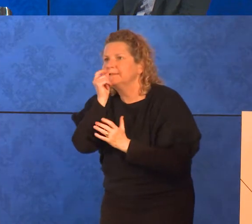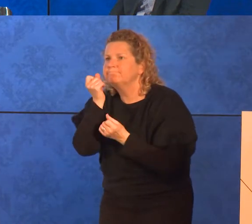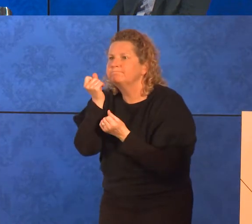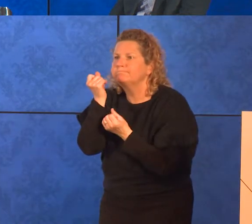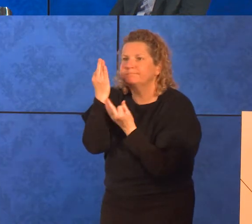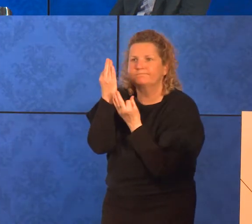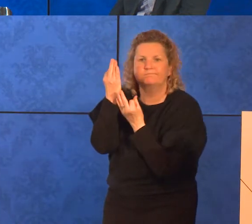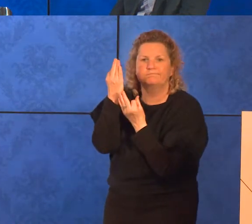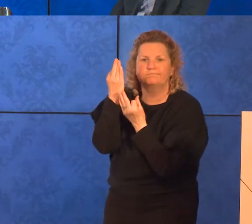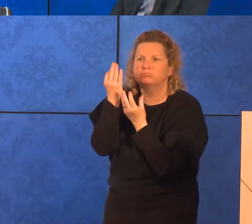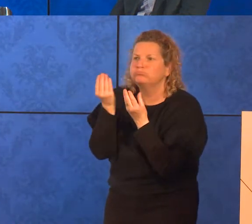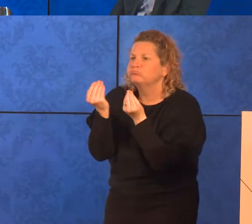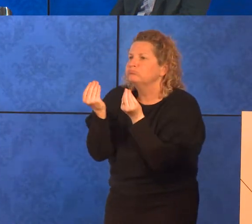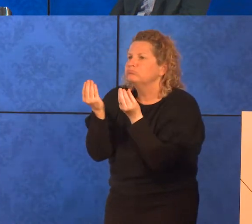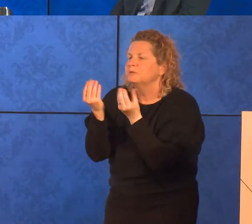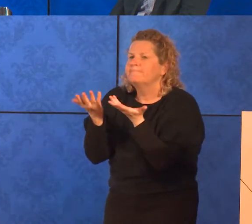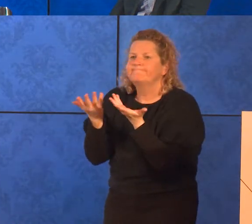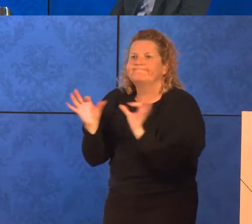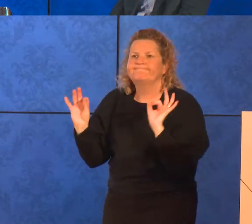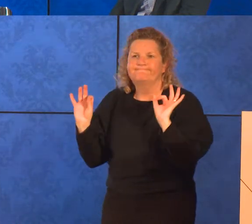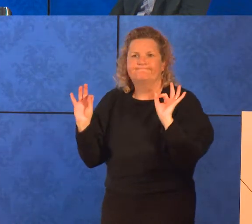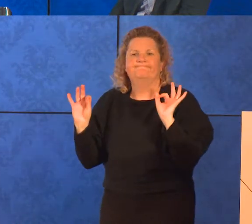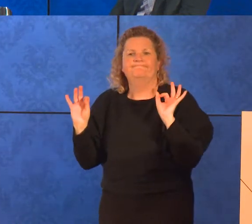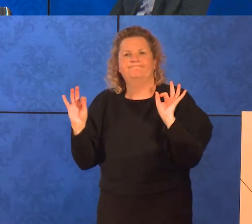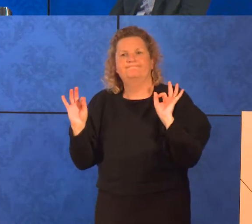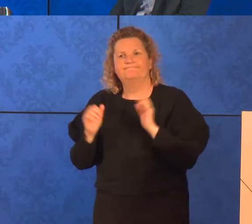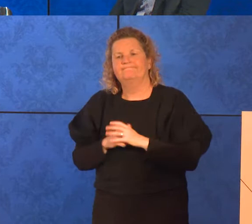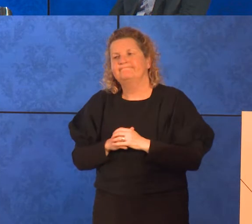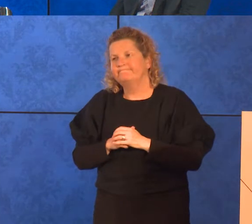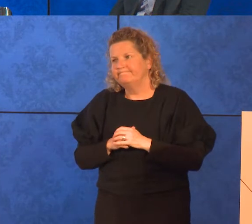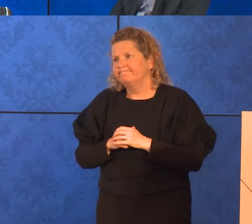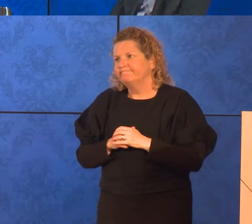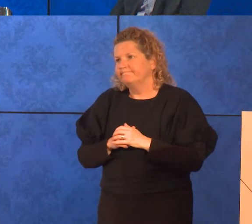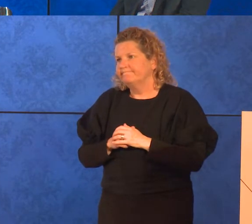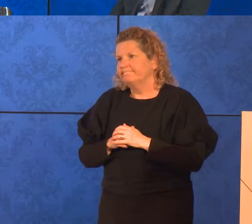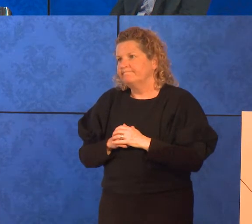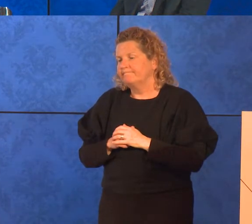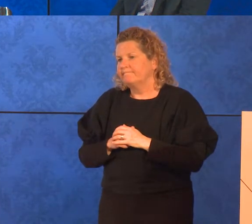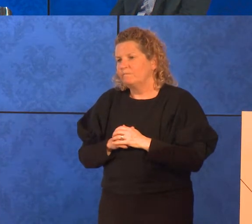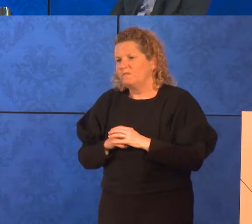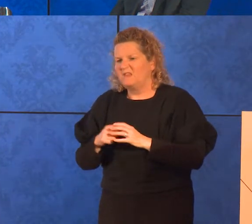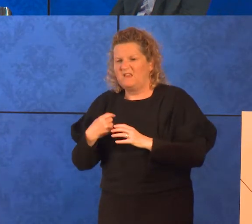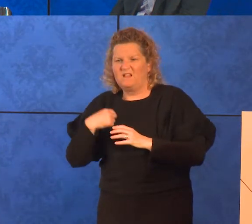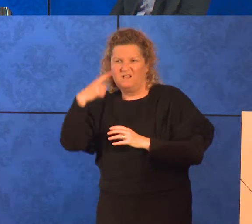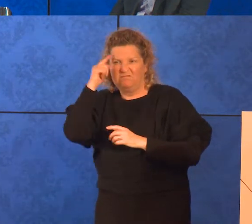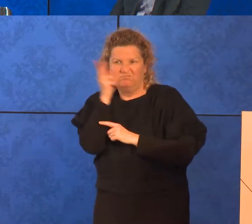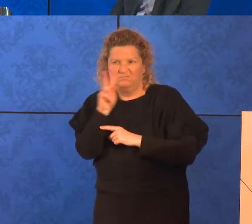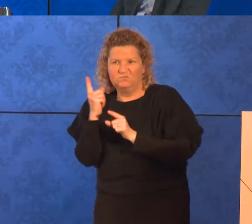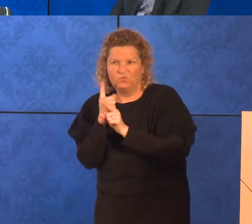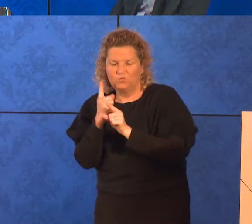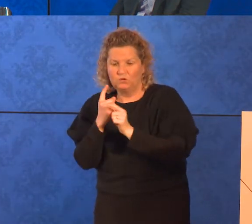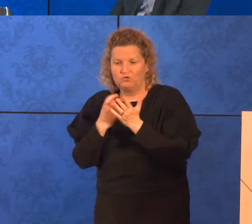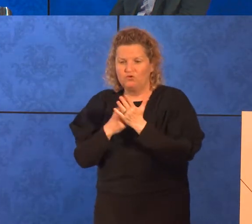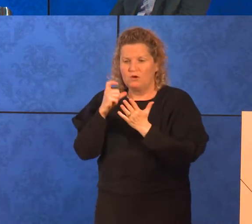simply not resourced to do it. And so, and again, I think just going back to what I mentioned about the Royal Commission